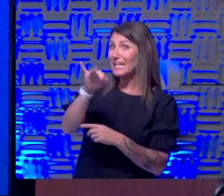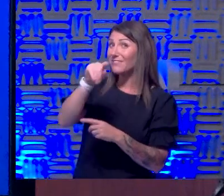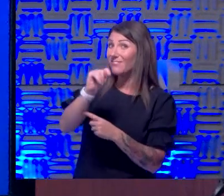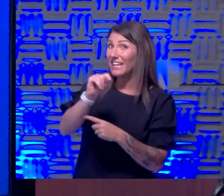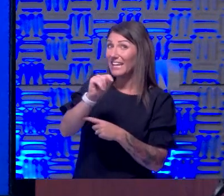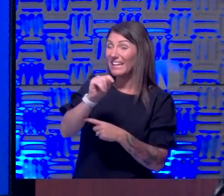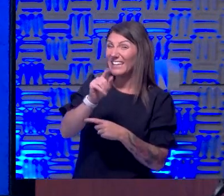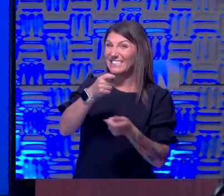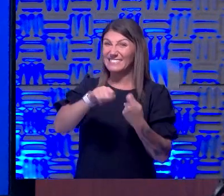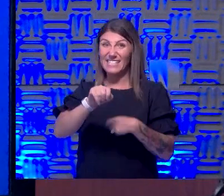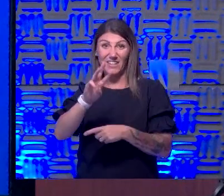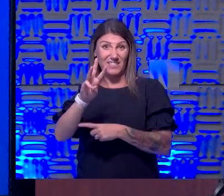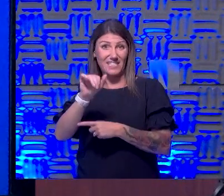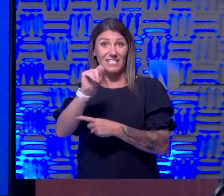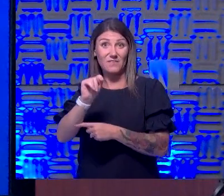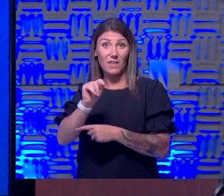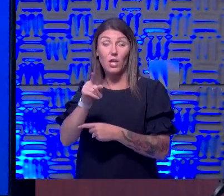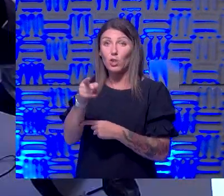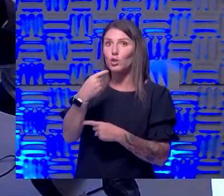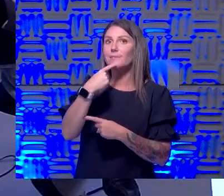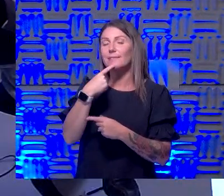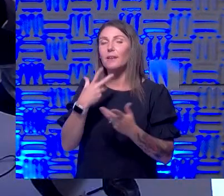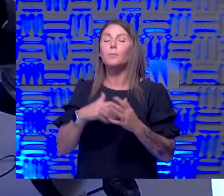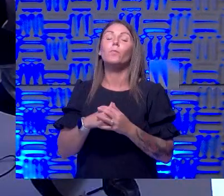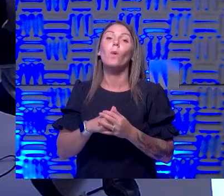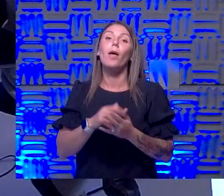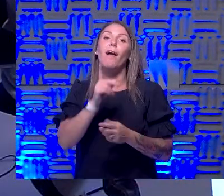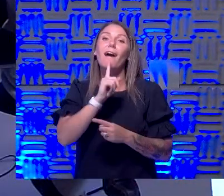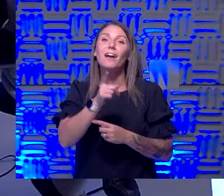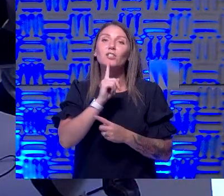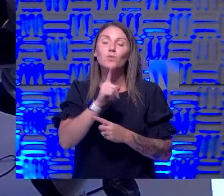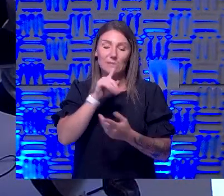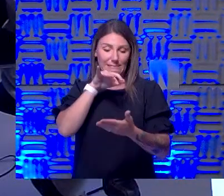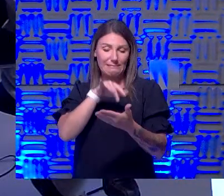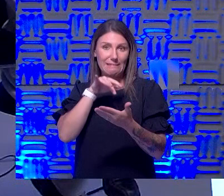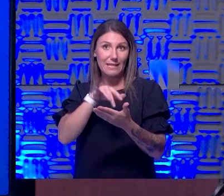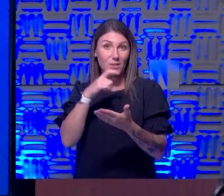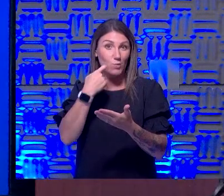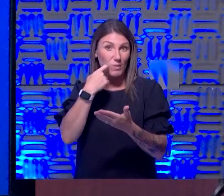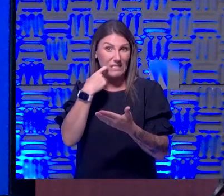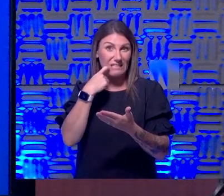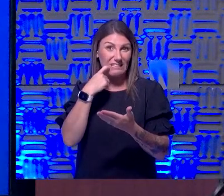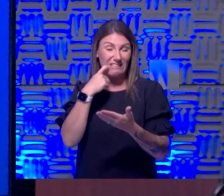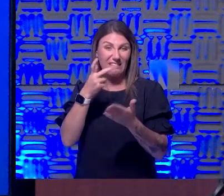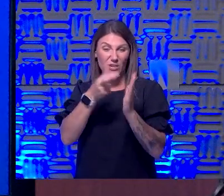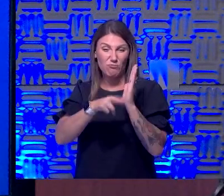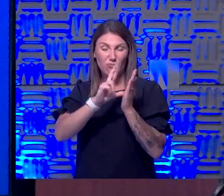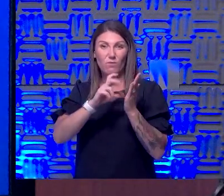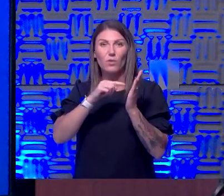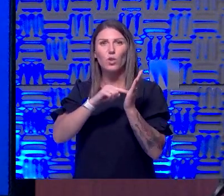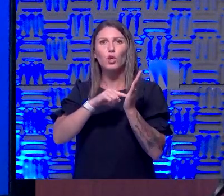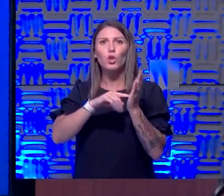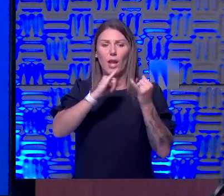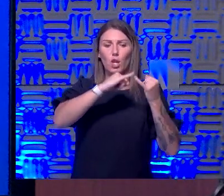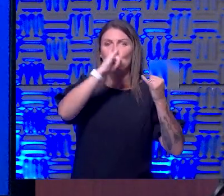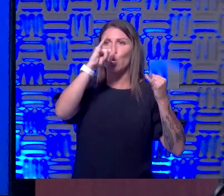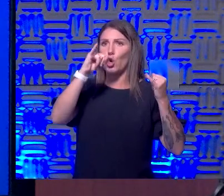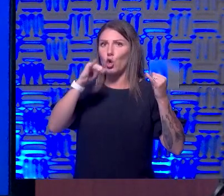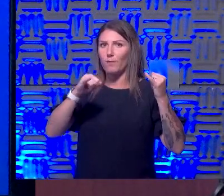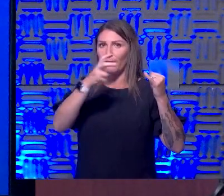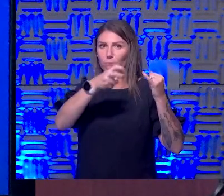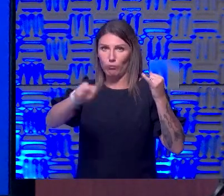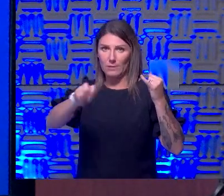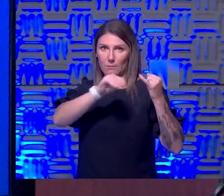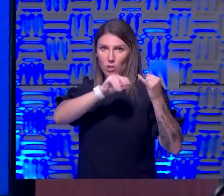say that is that there's actually there's actually some studies been done that have looked at sort of a curve of transmission,